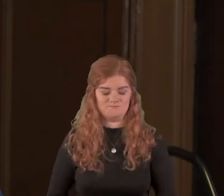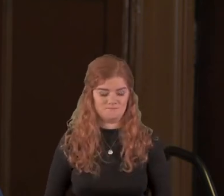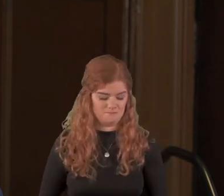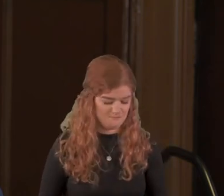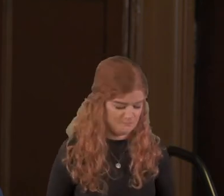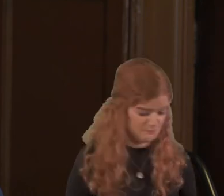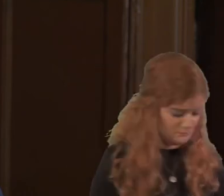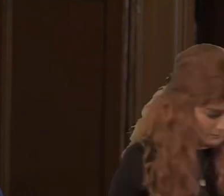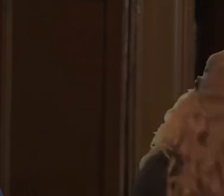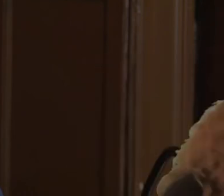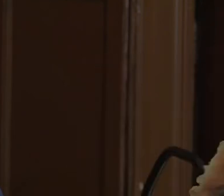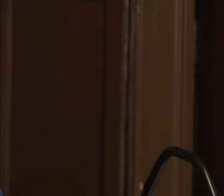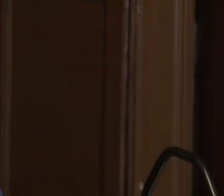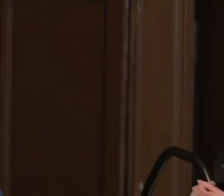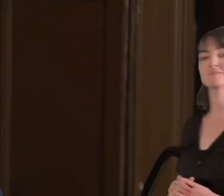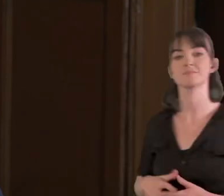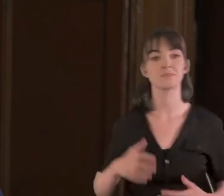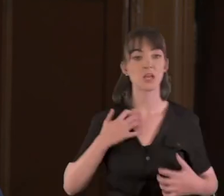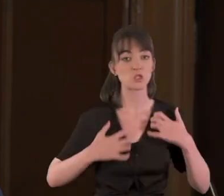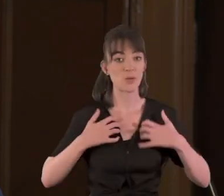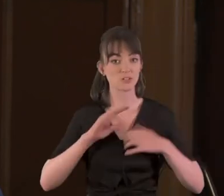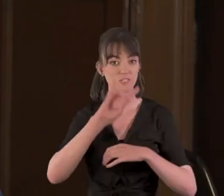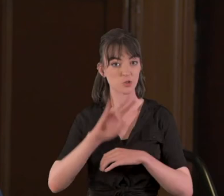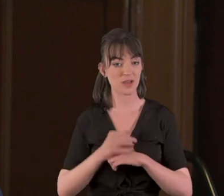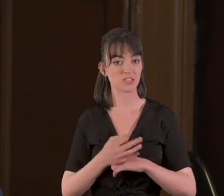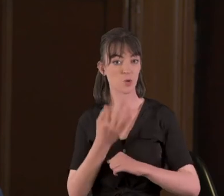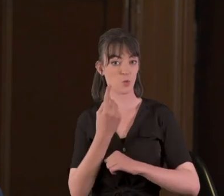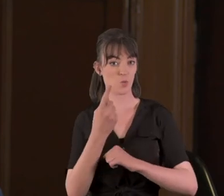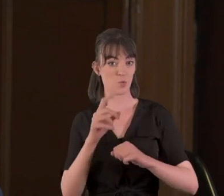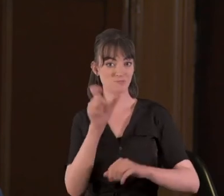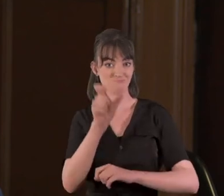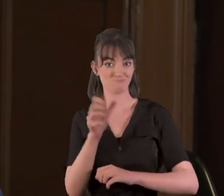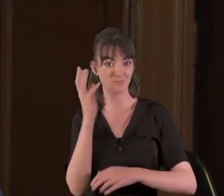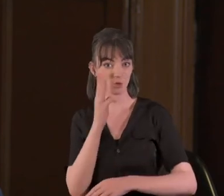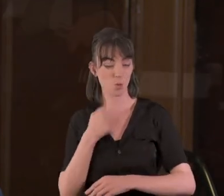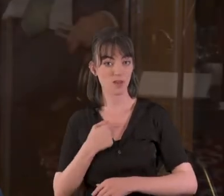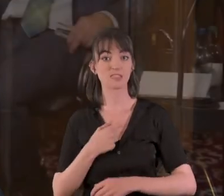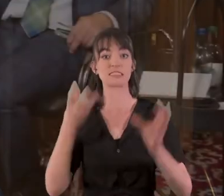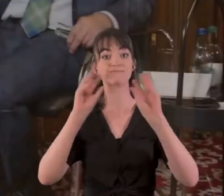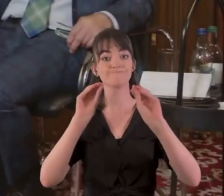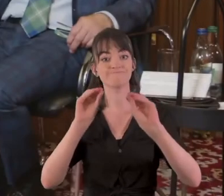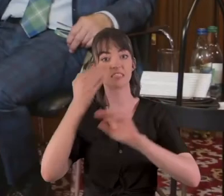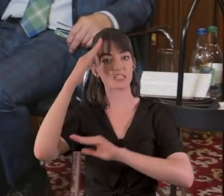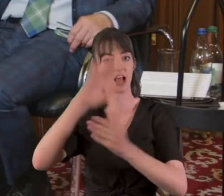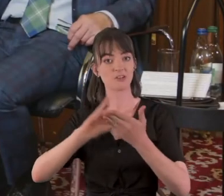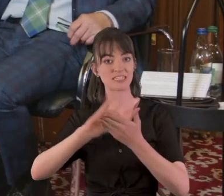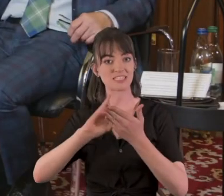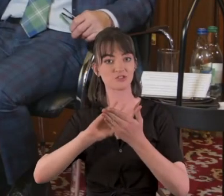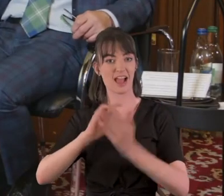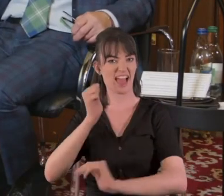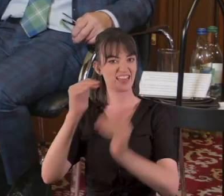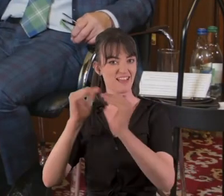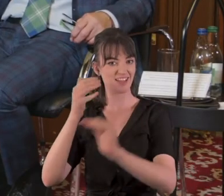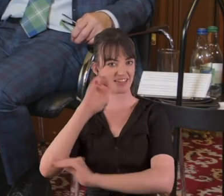question here. One of our viewers tonight teaches Irish history at A level in England and wonders, is